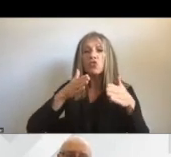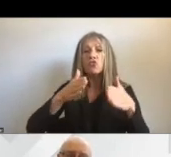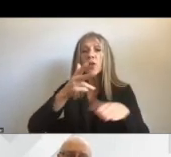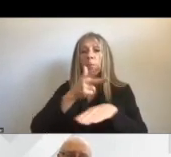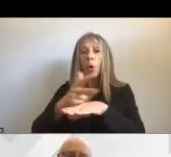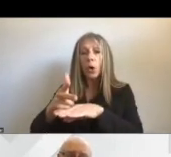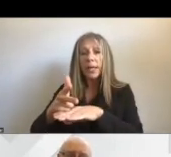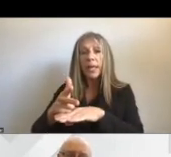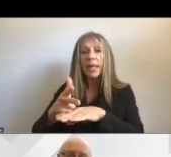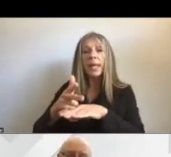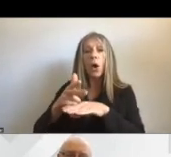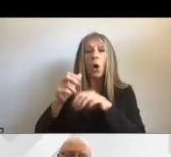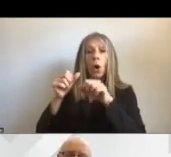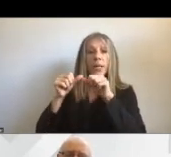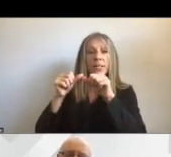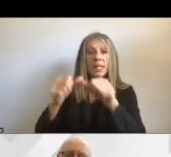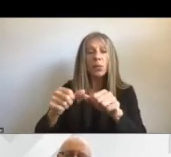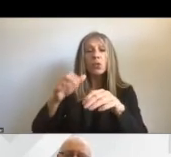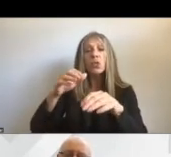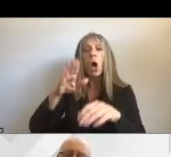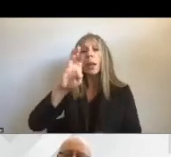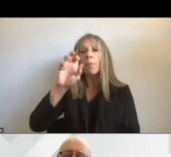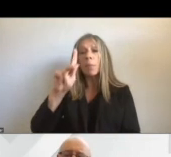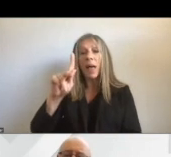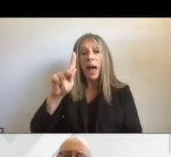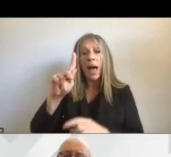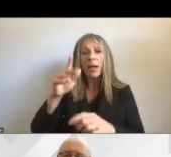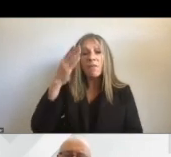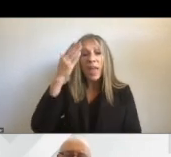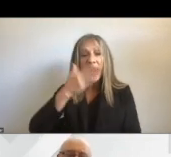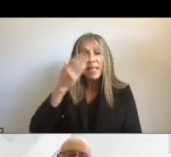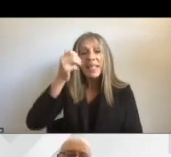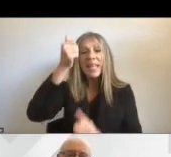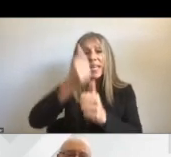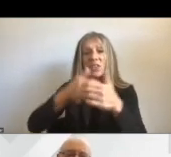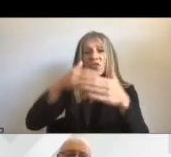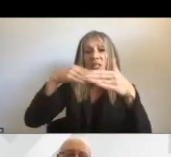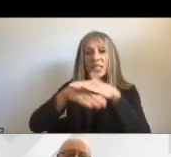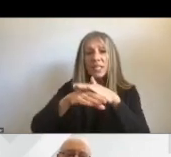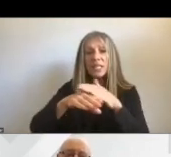routes complying with R302. So it has to connect.